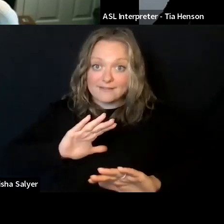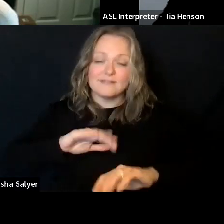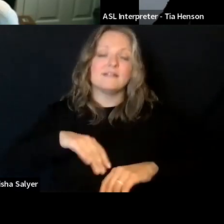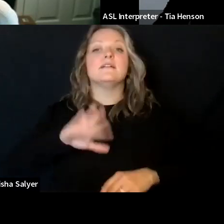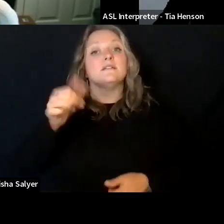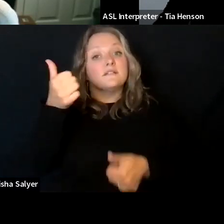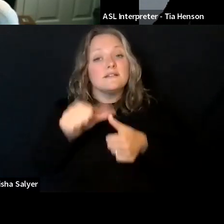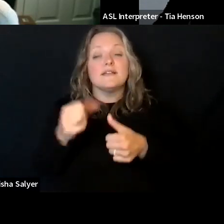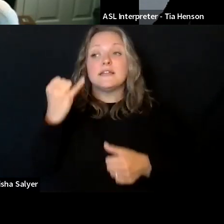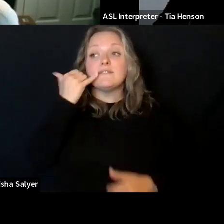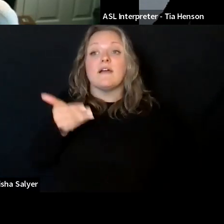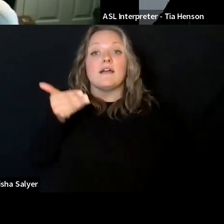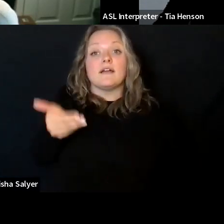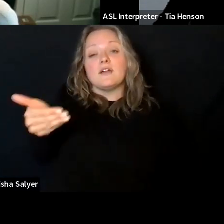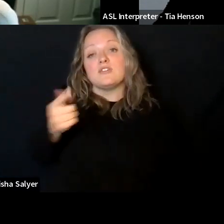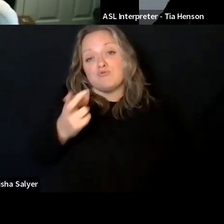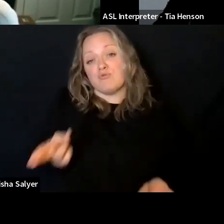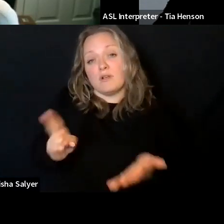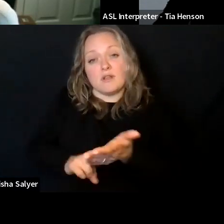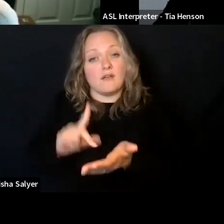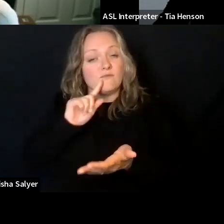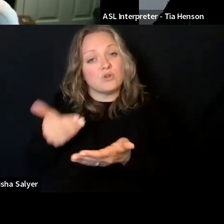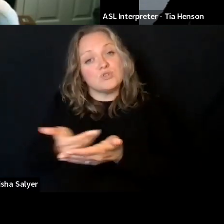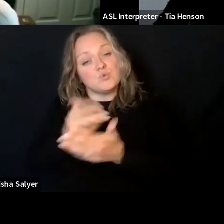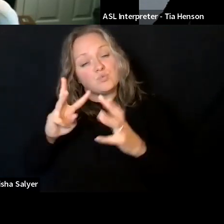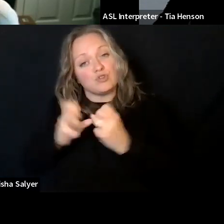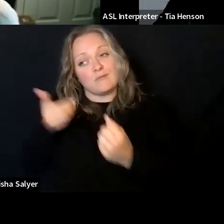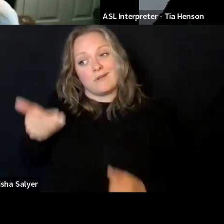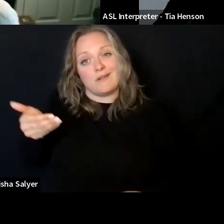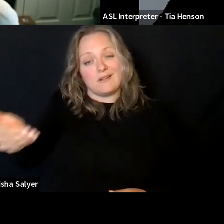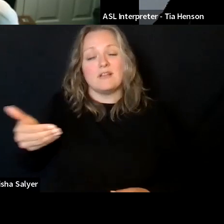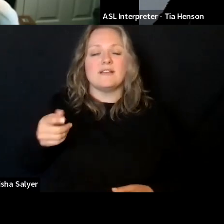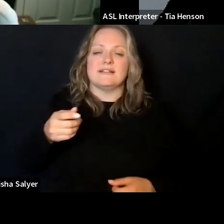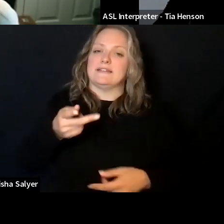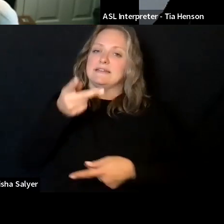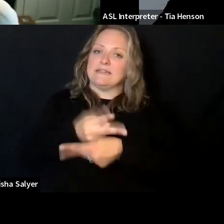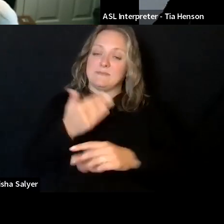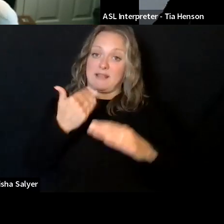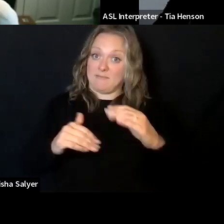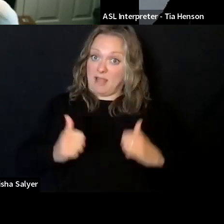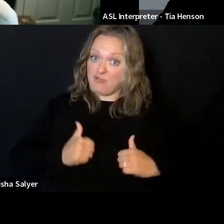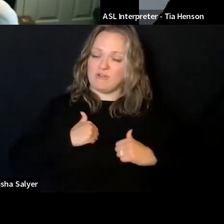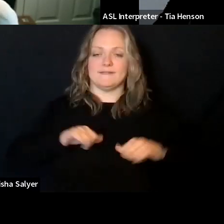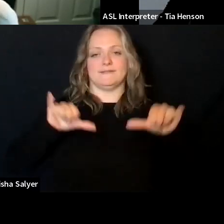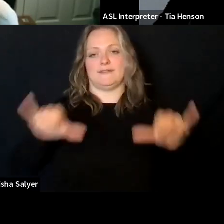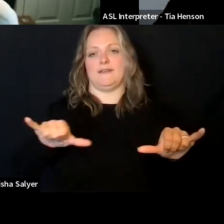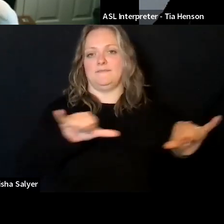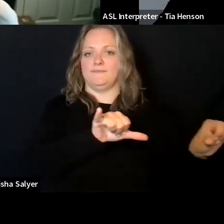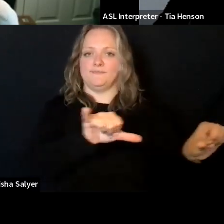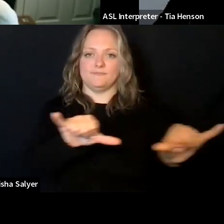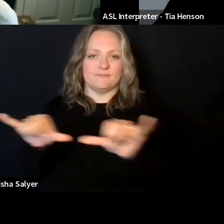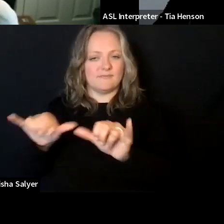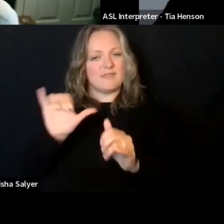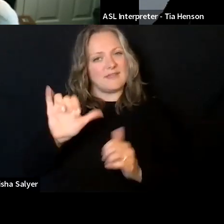to register for each Learning Series event. That's really important because it is the unique identifier that we use to track